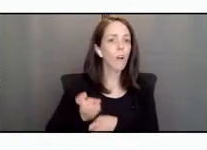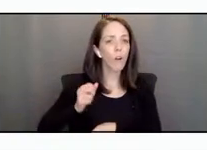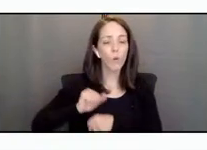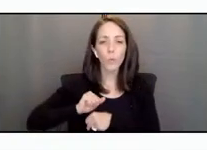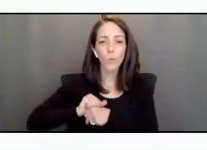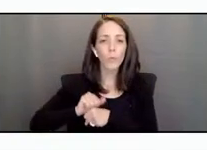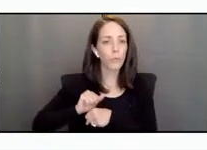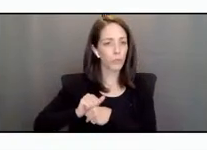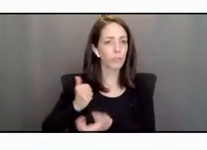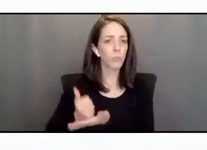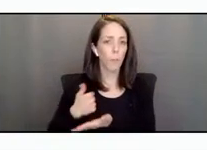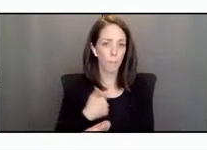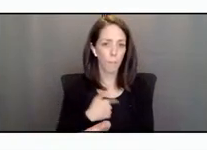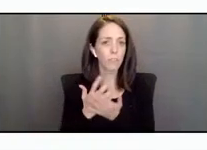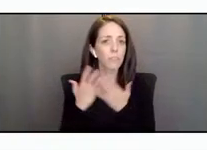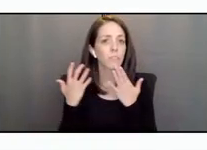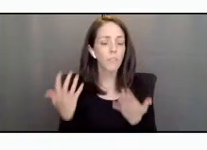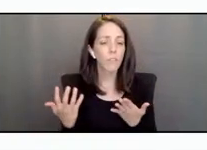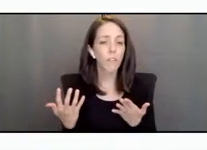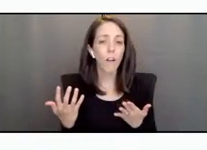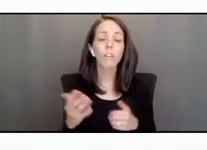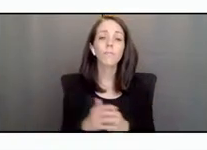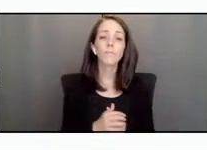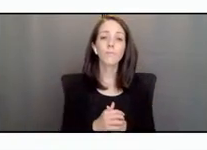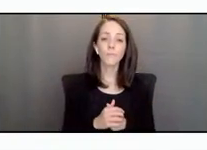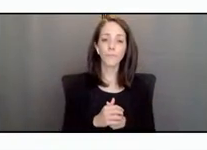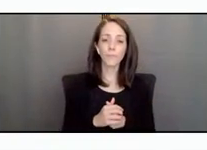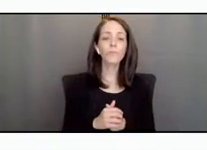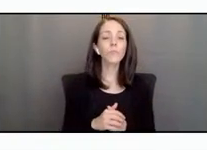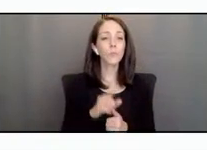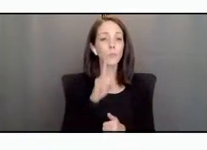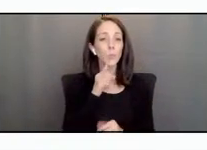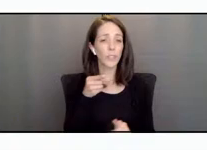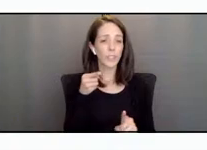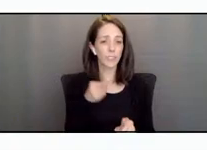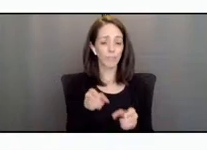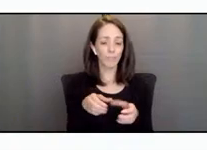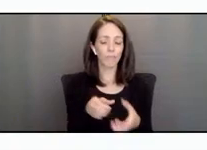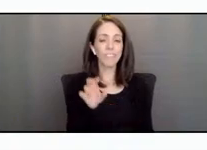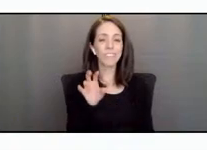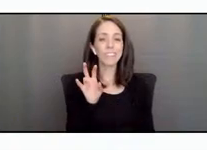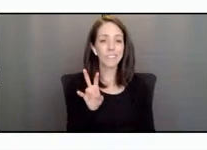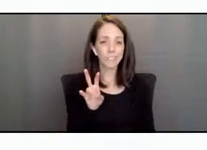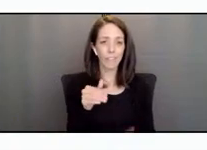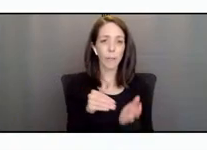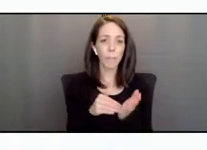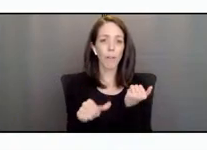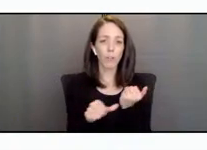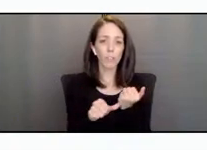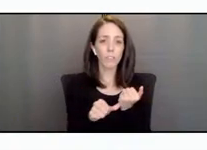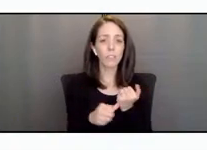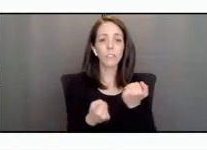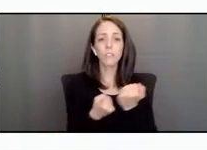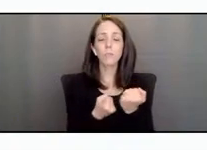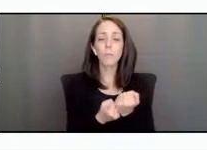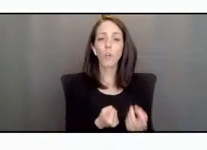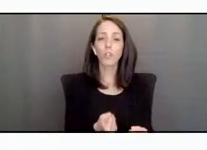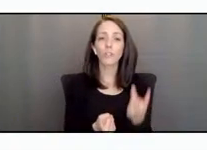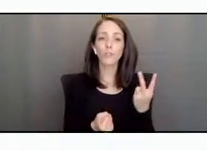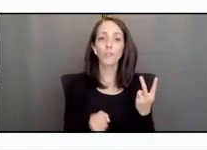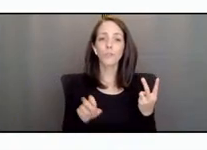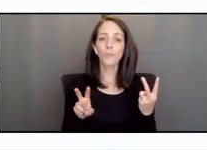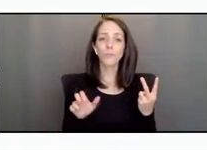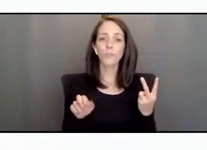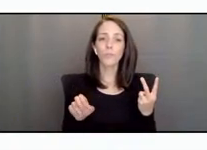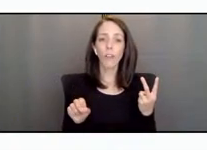way. Our core workforce consists of 7 dedicated medical assistants who support 2 mobile vans that were acquired through OHA funding.